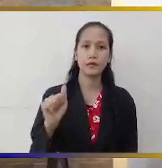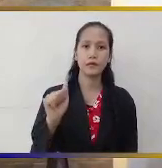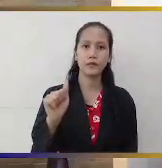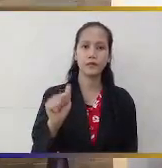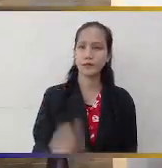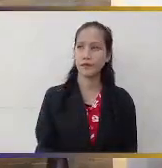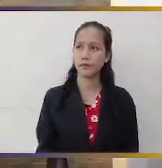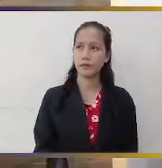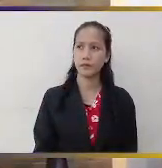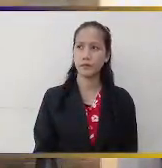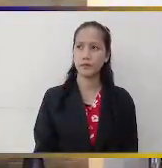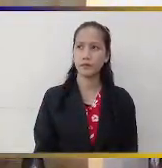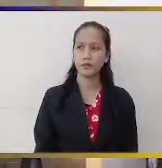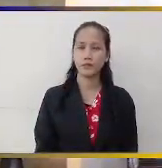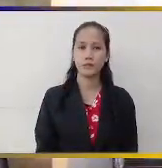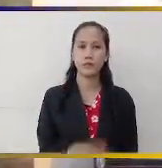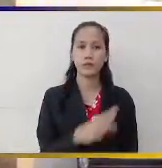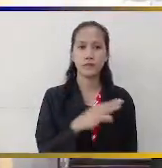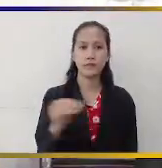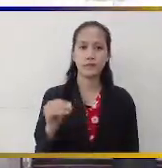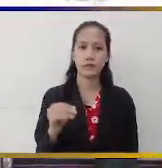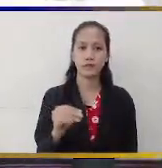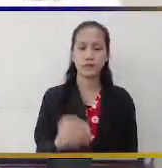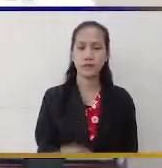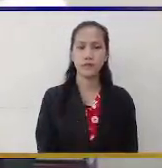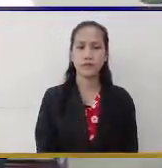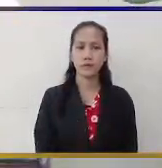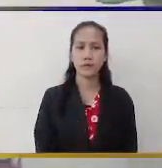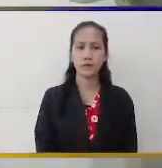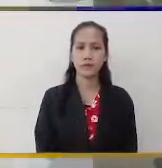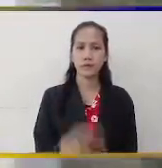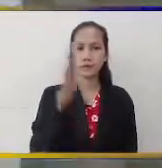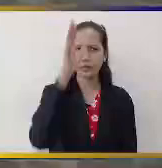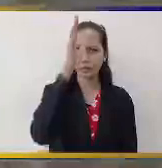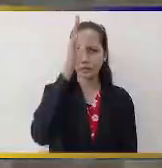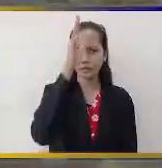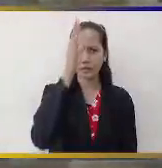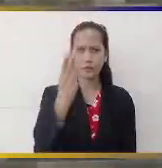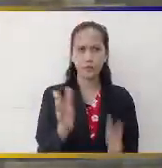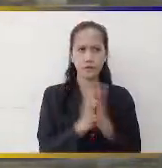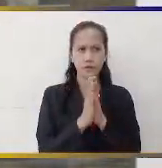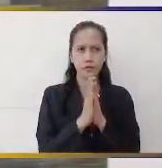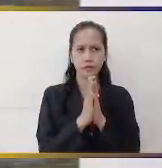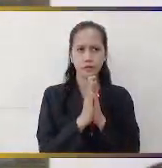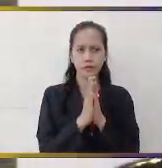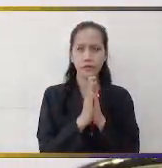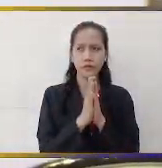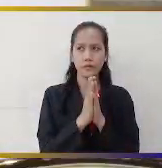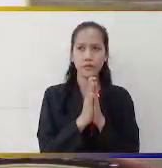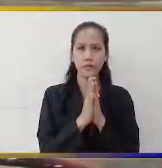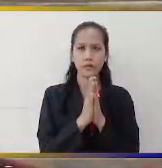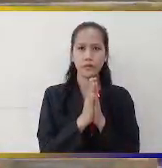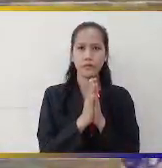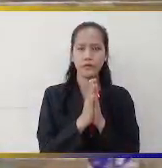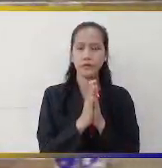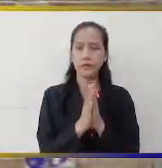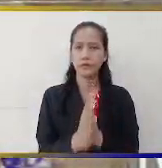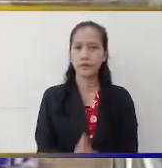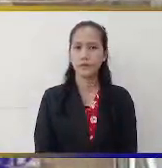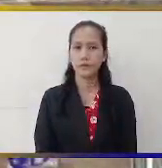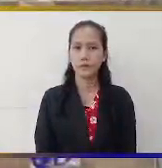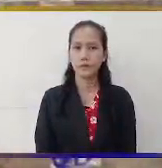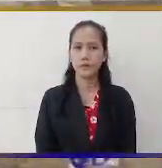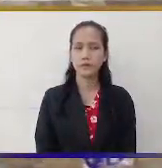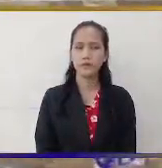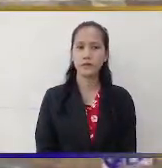And the founding fathers asked them, "We want you to get behind us." The